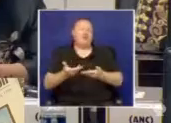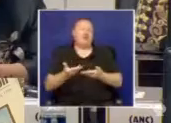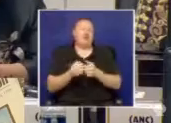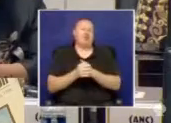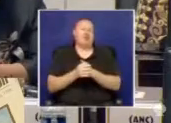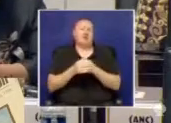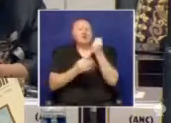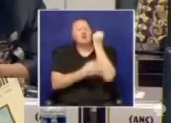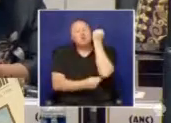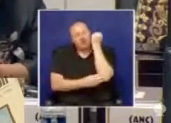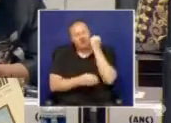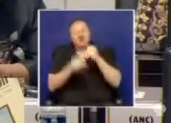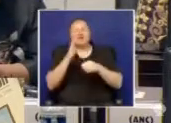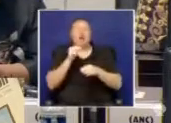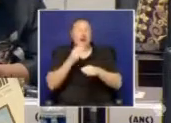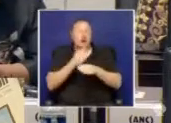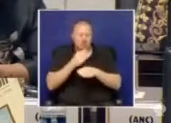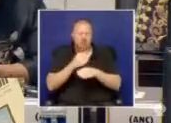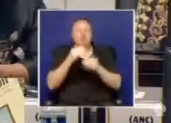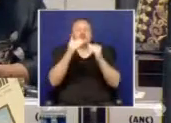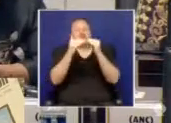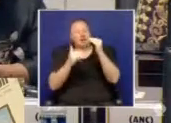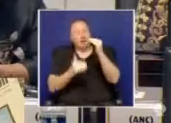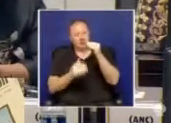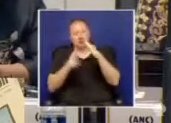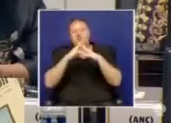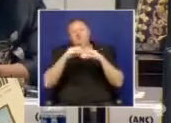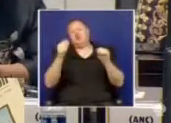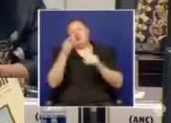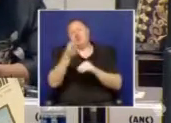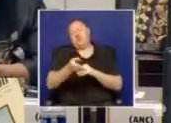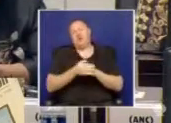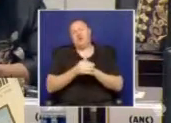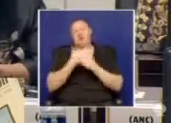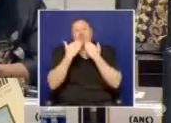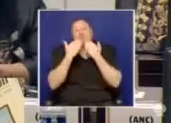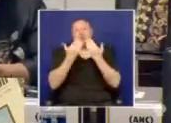of poverty, unemployment, and inequality. Thank you.